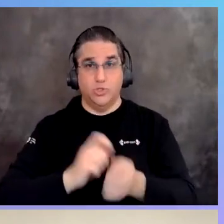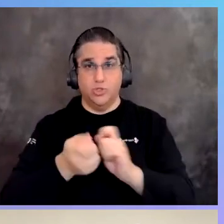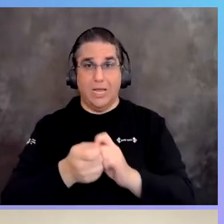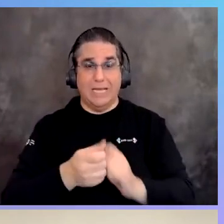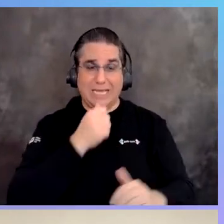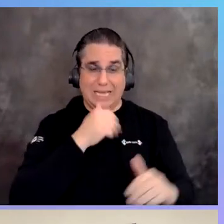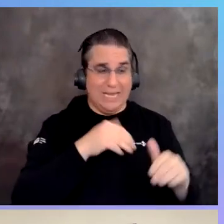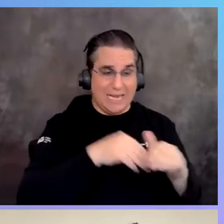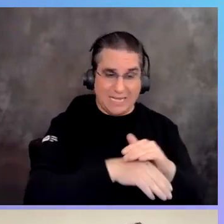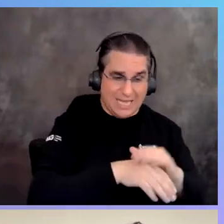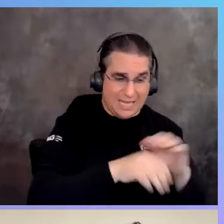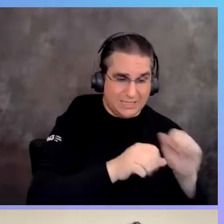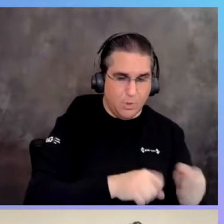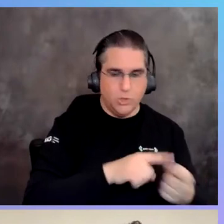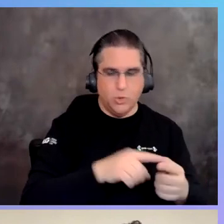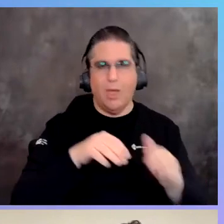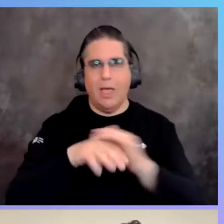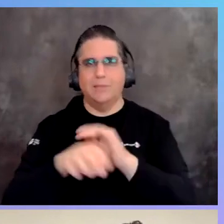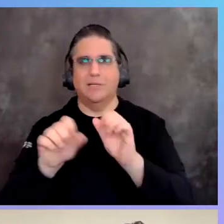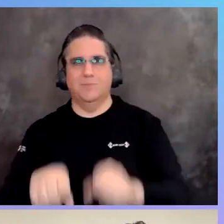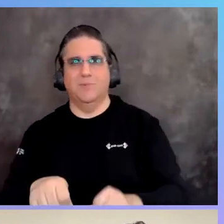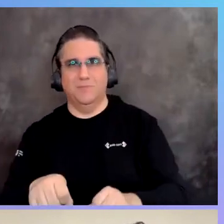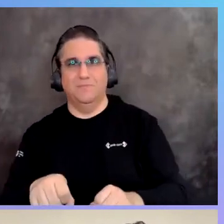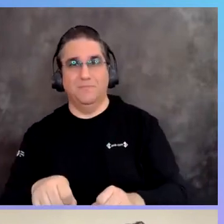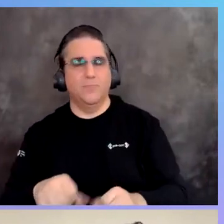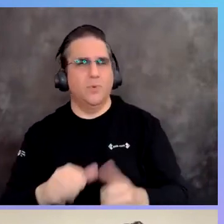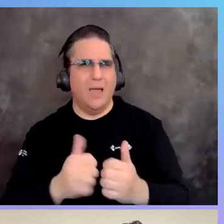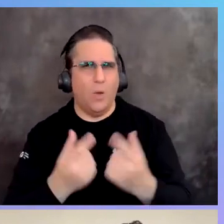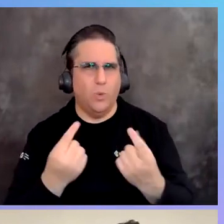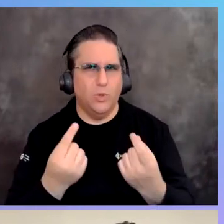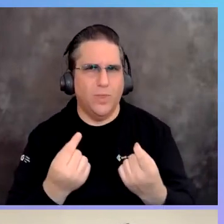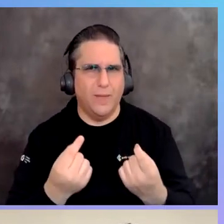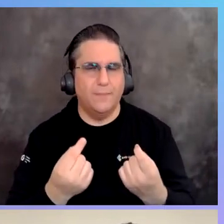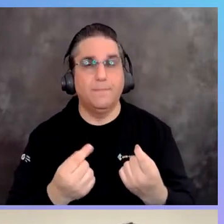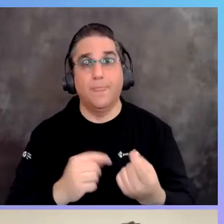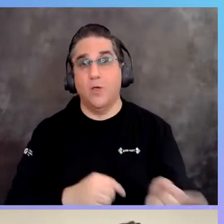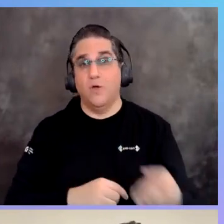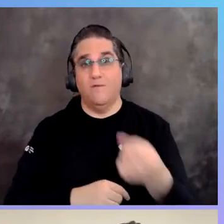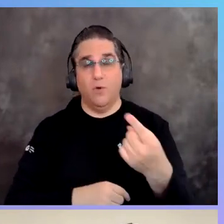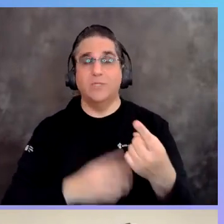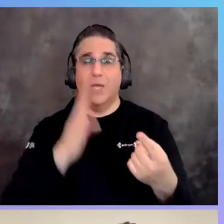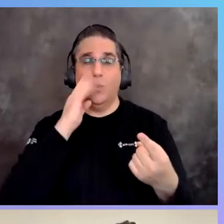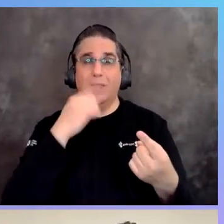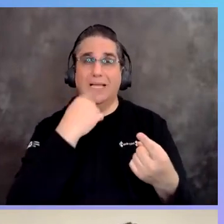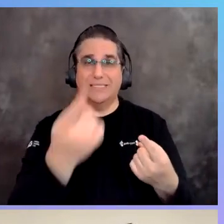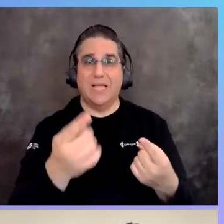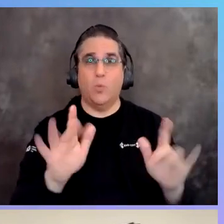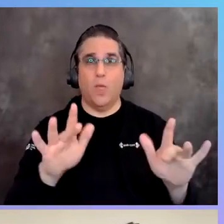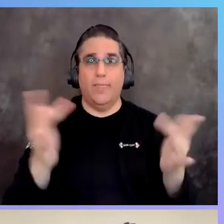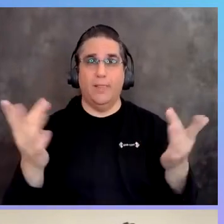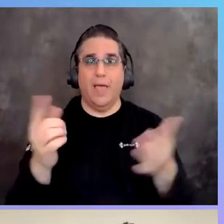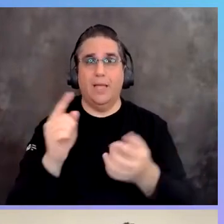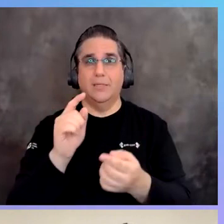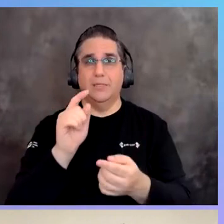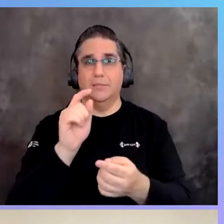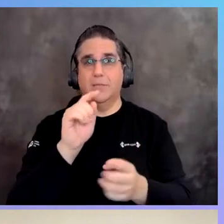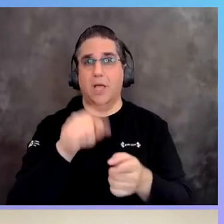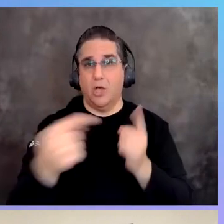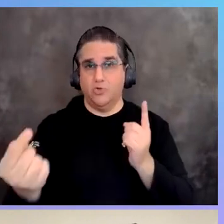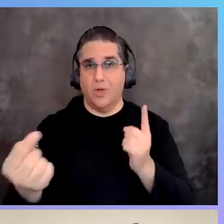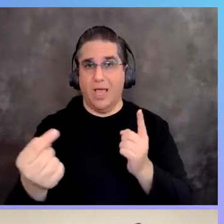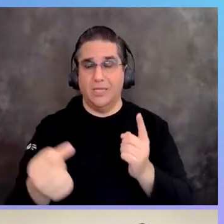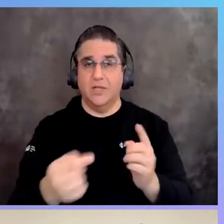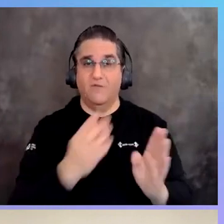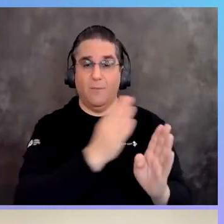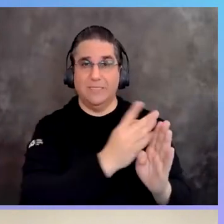accessible. A couple of ways it's going to do that. Number one, it's going to tell you the lightness contrast on the scale of 0 to